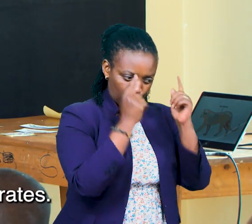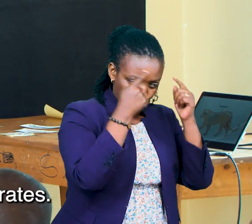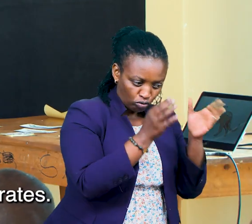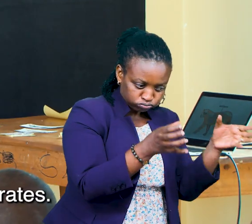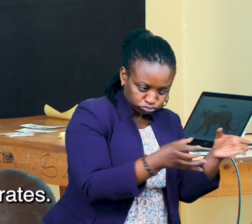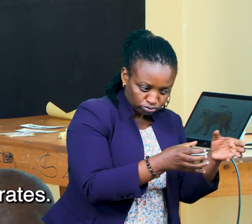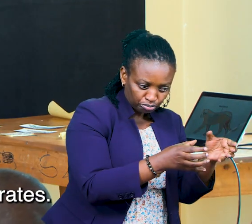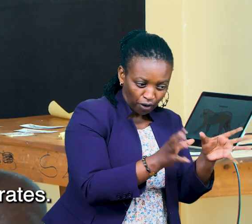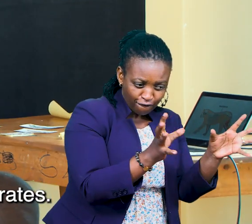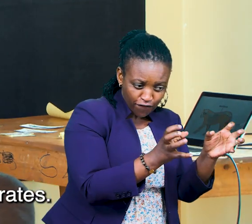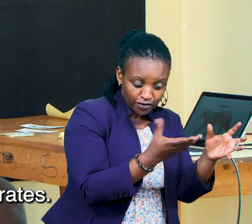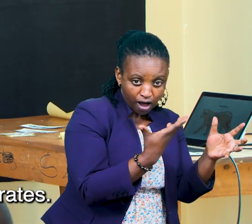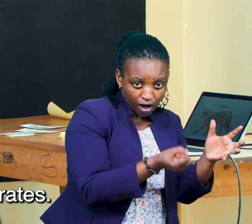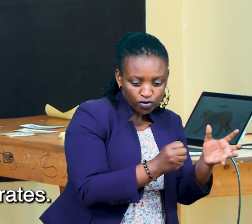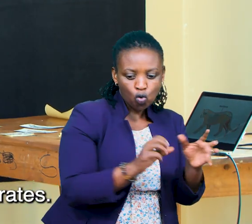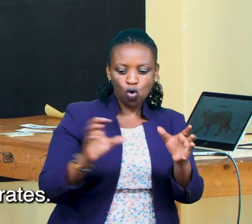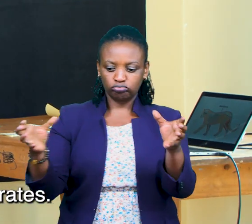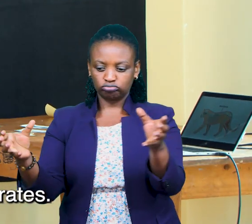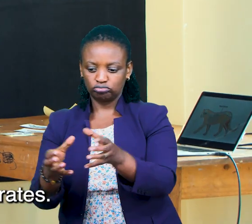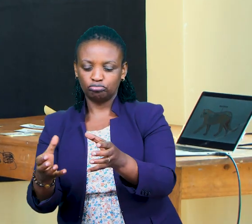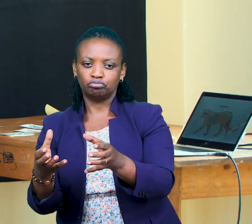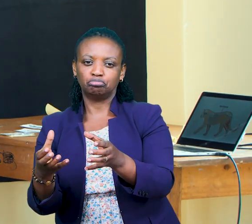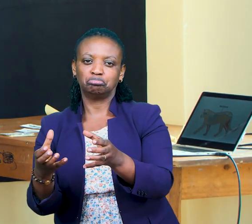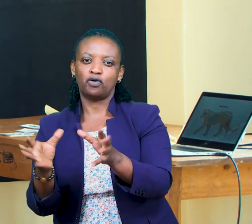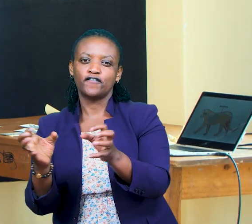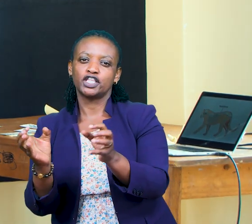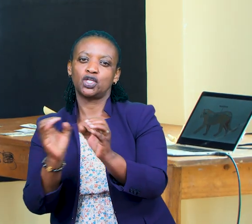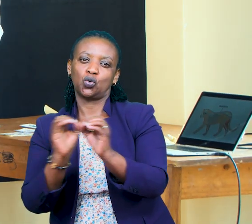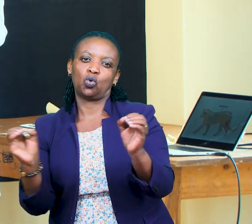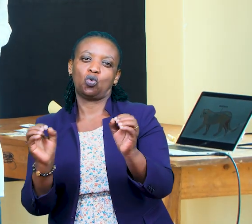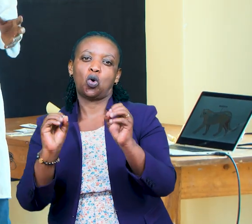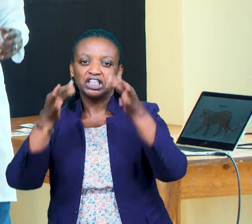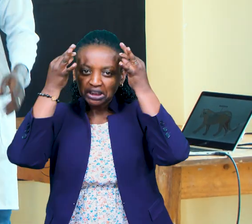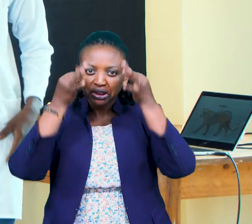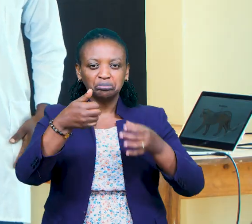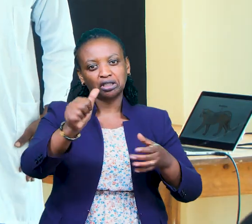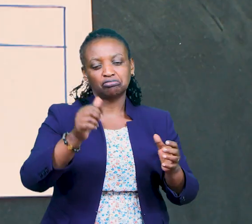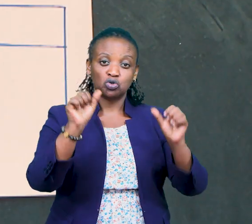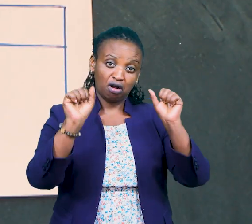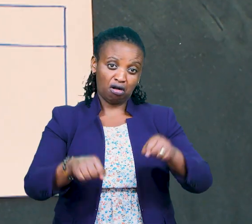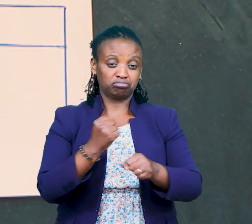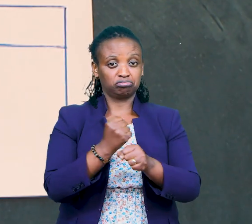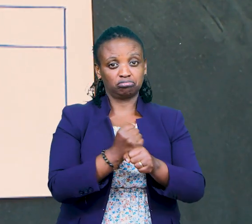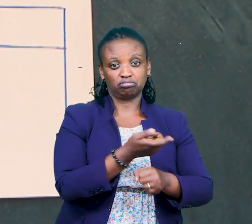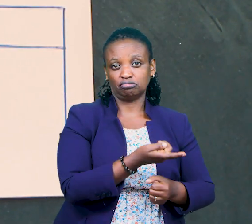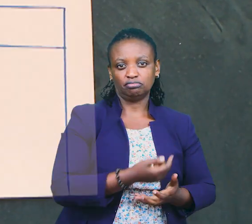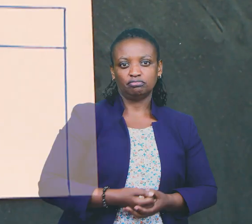for invertebrates and this side is for vertebrates. Yeah, so you can do it.